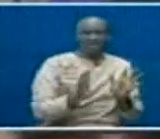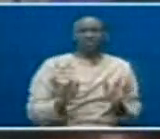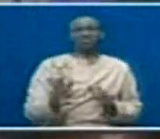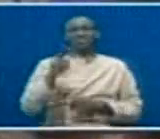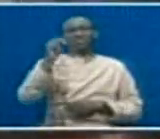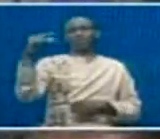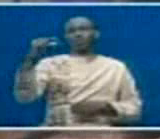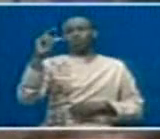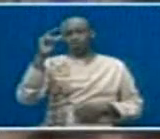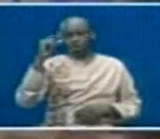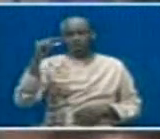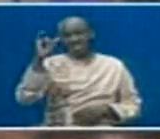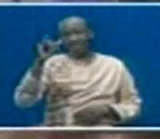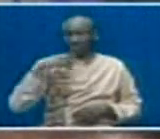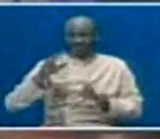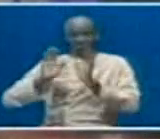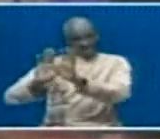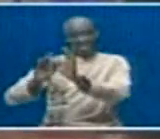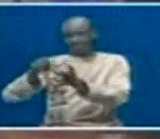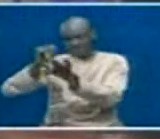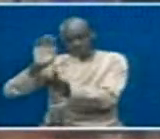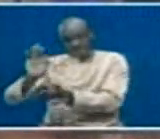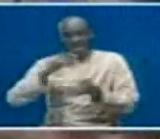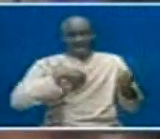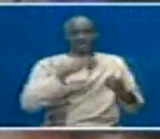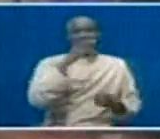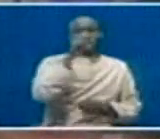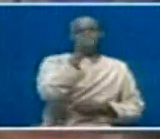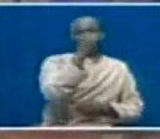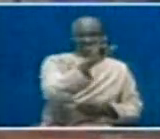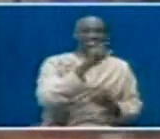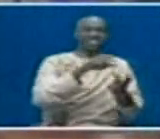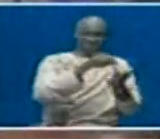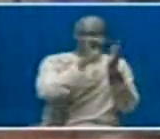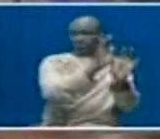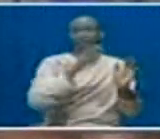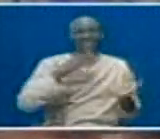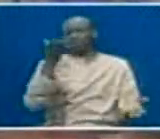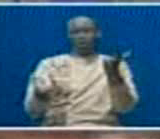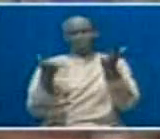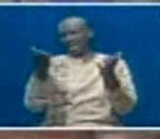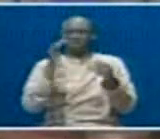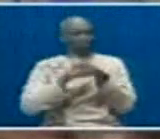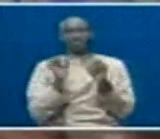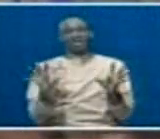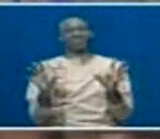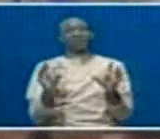has his own thing, and Mazrui has his own thing. So to compare them is not easy.